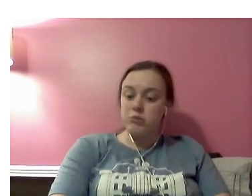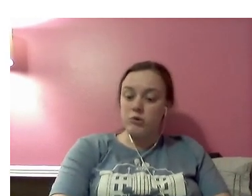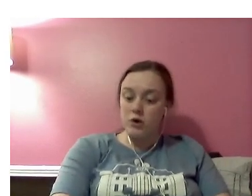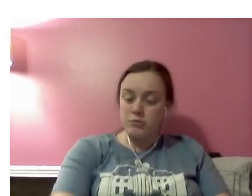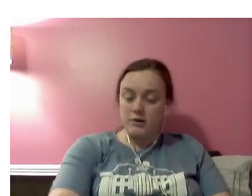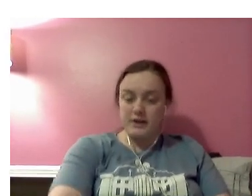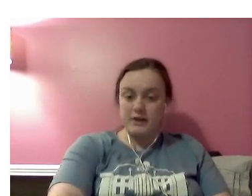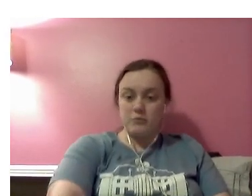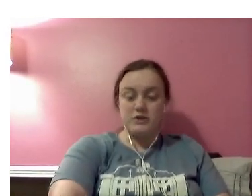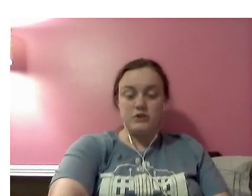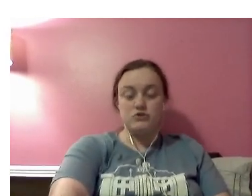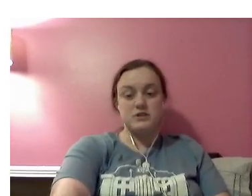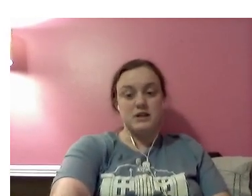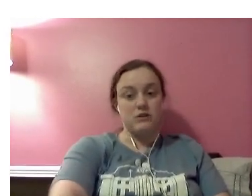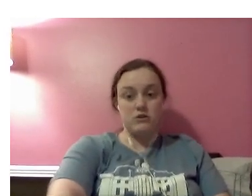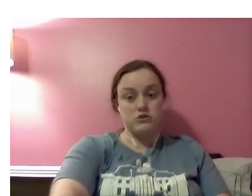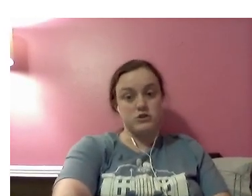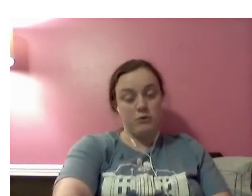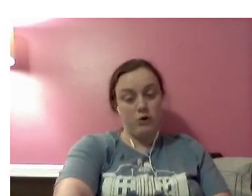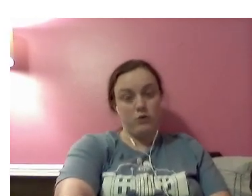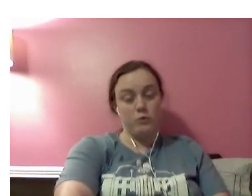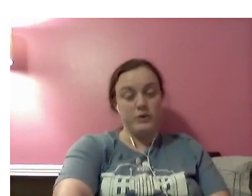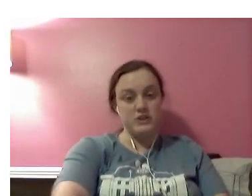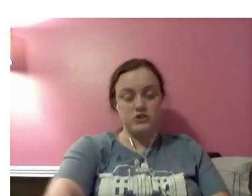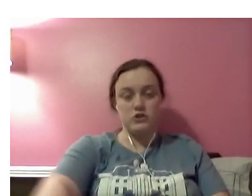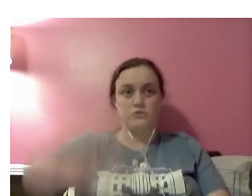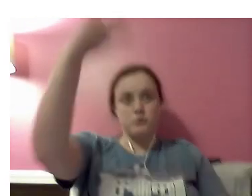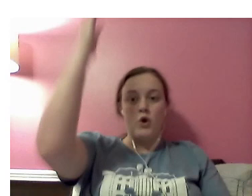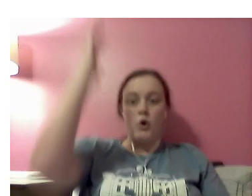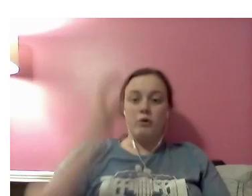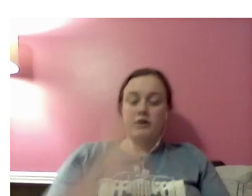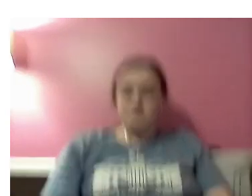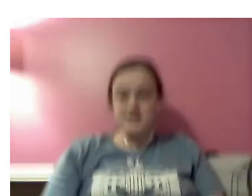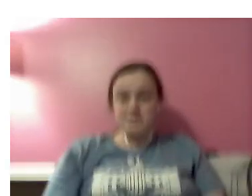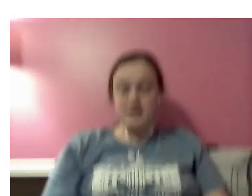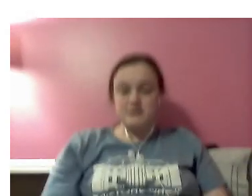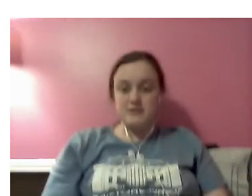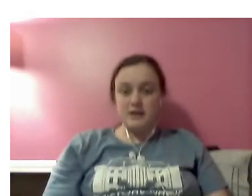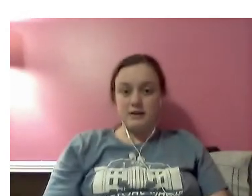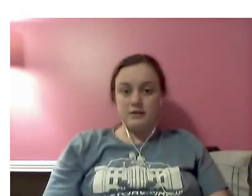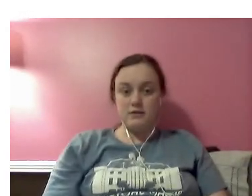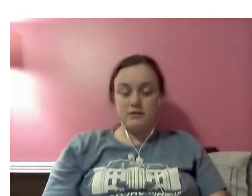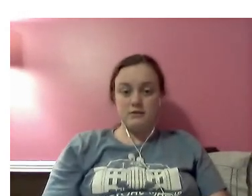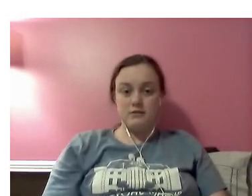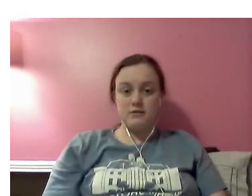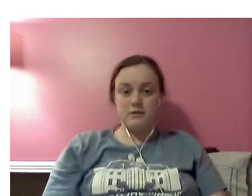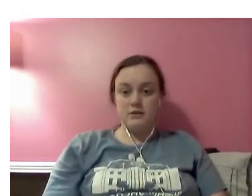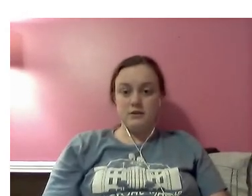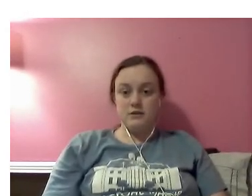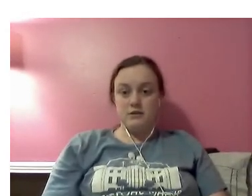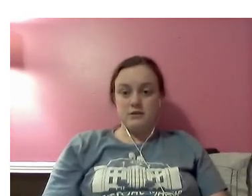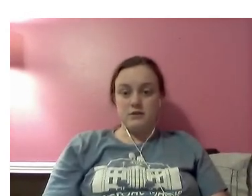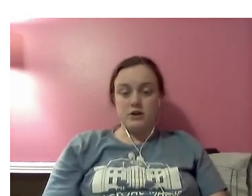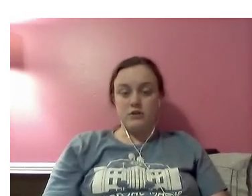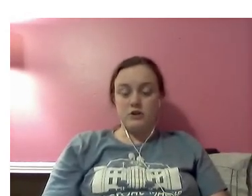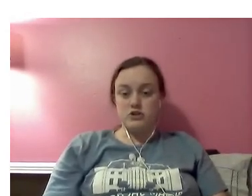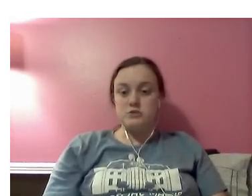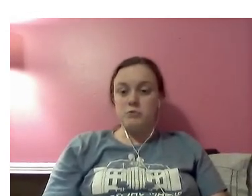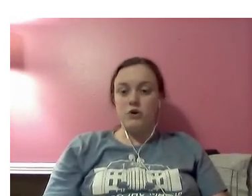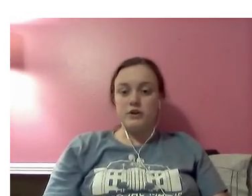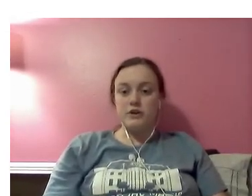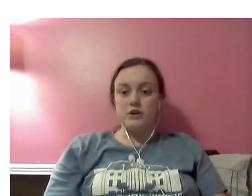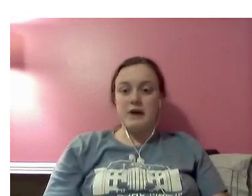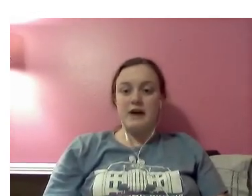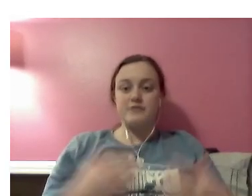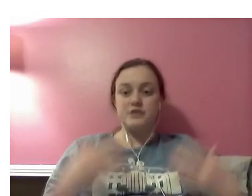is appropriate when you just say large or small, which you don't just walk up to somebody and say, are you large or